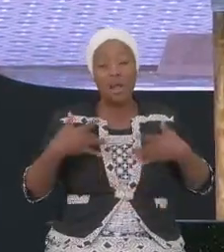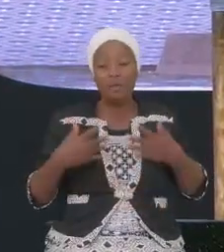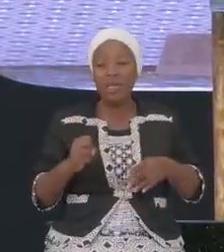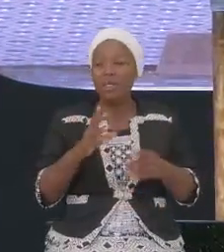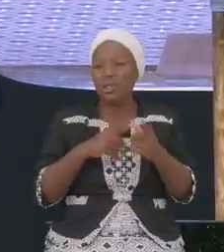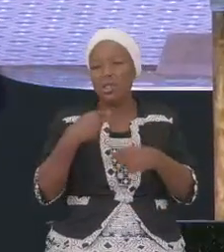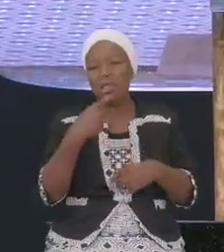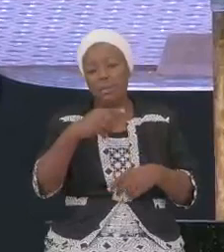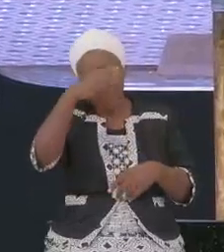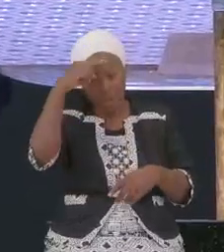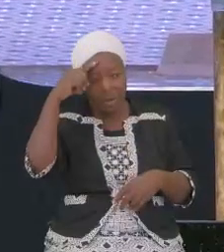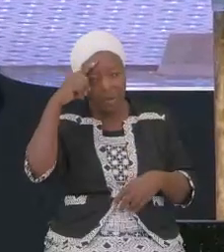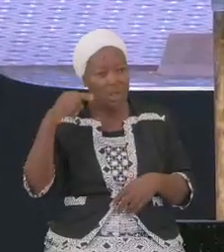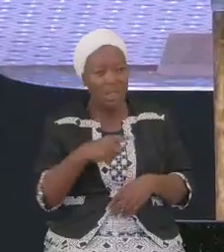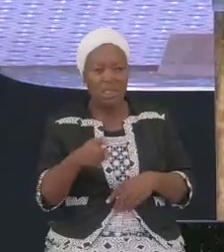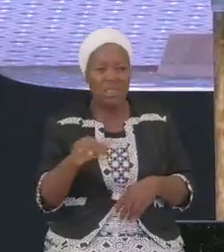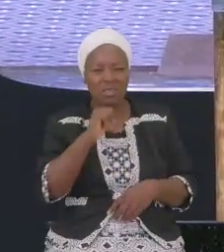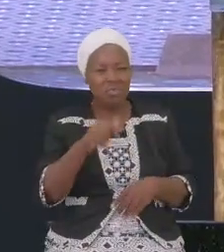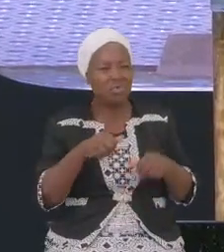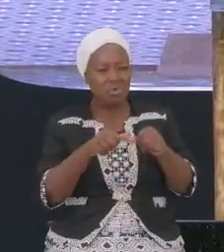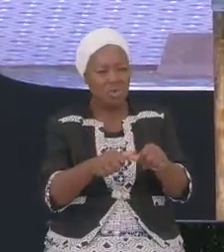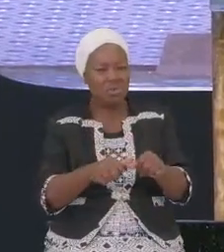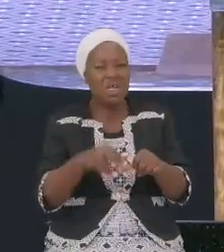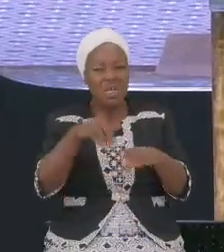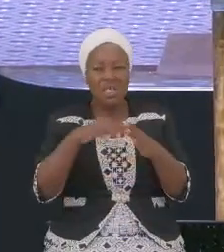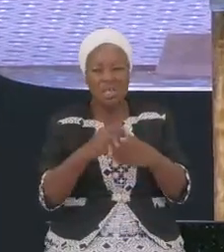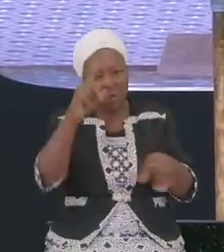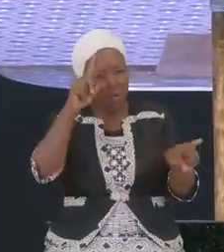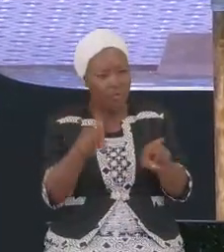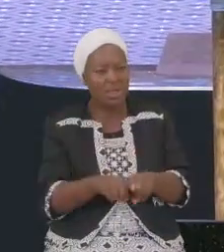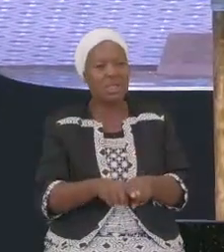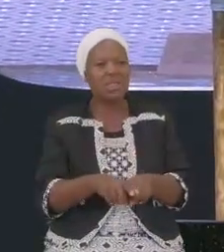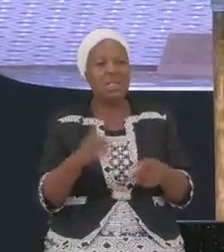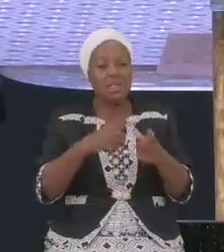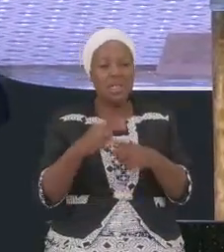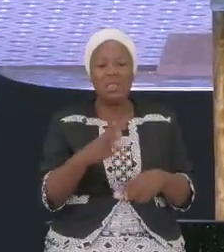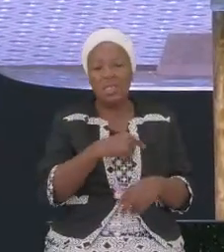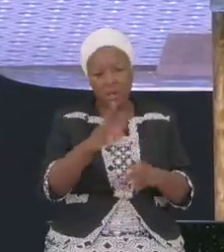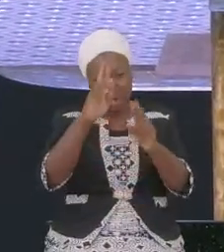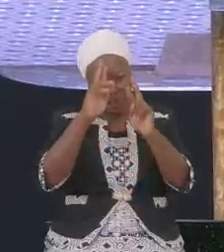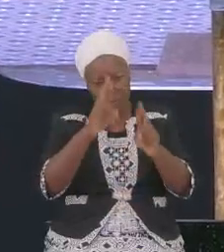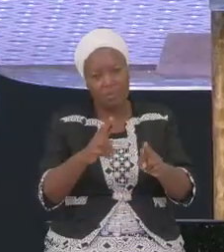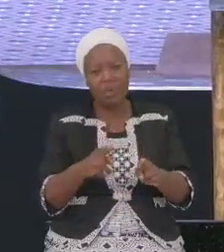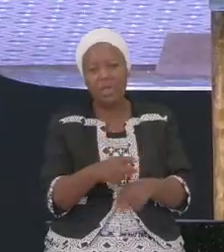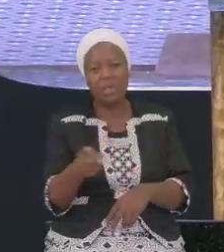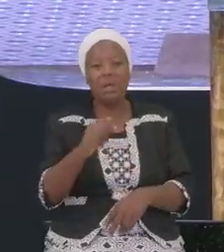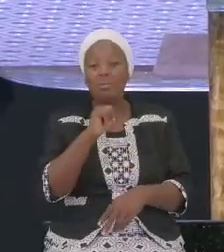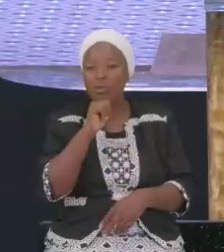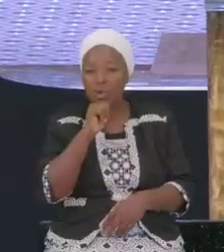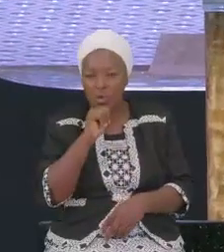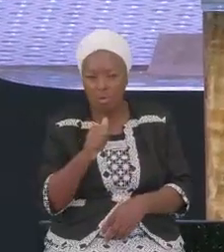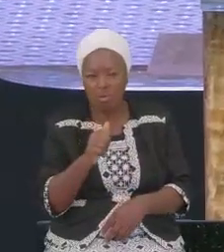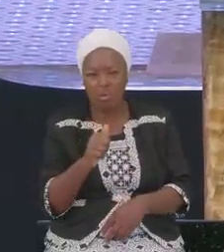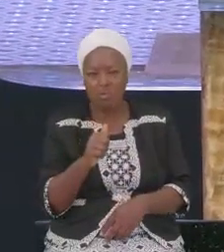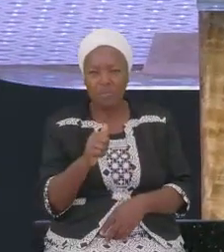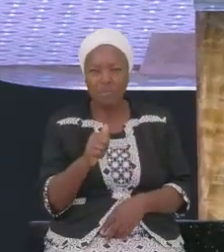said, because they didn't continue in the covenant, he regarded them not. We're